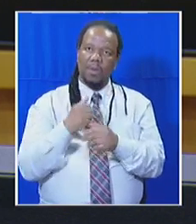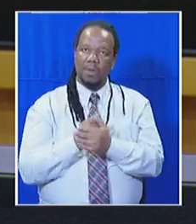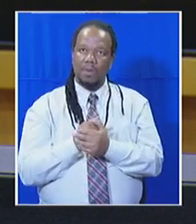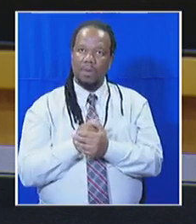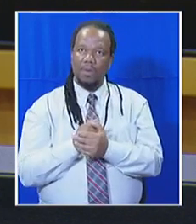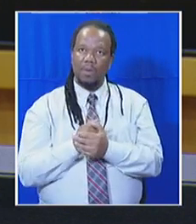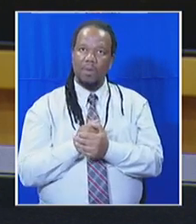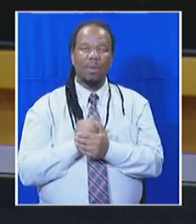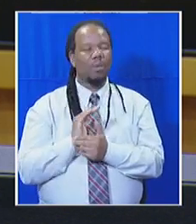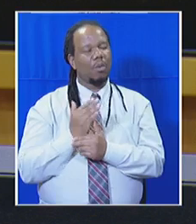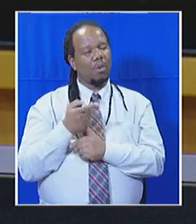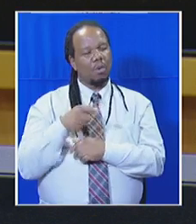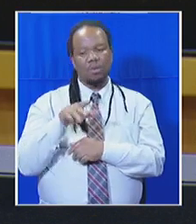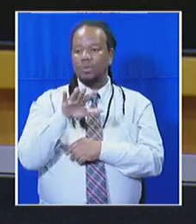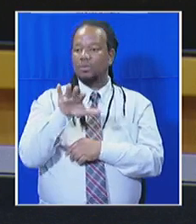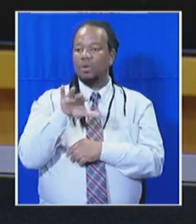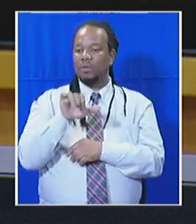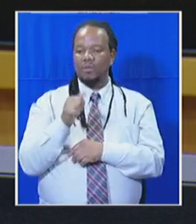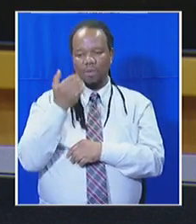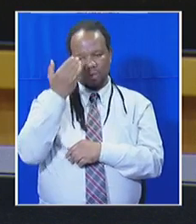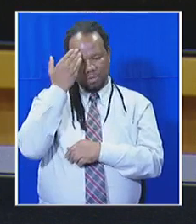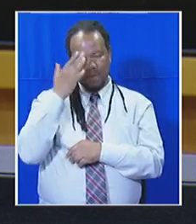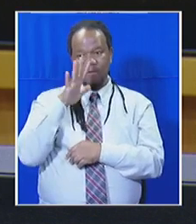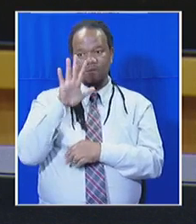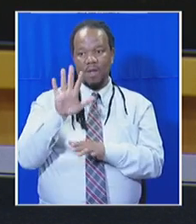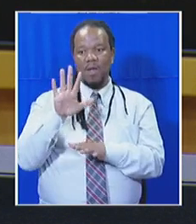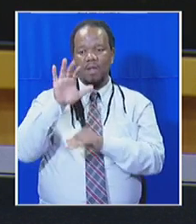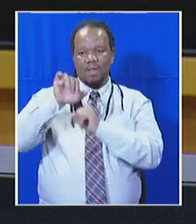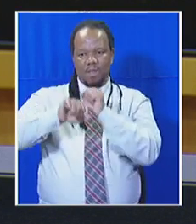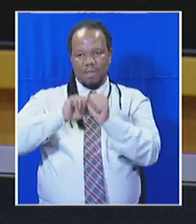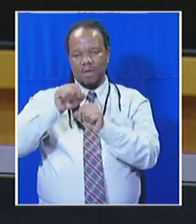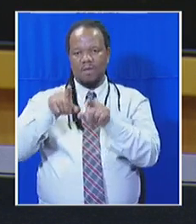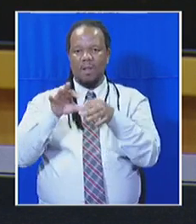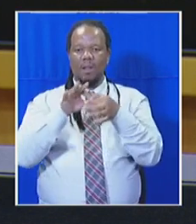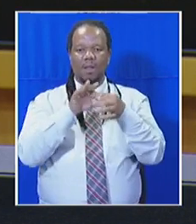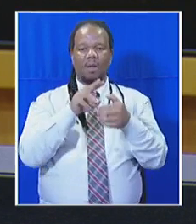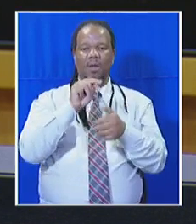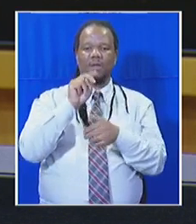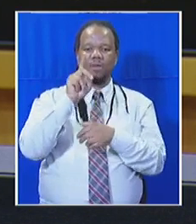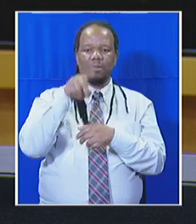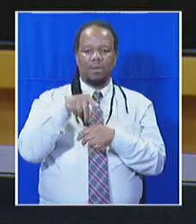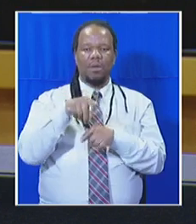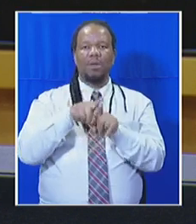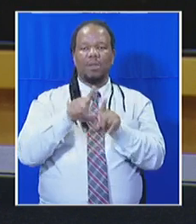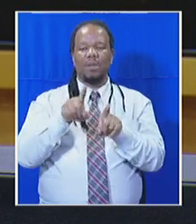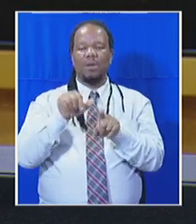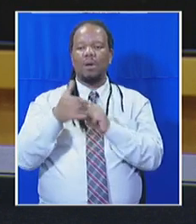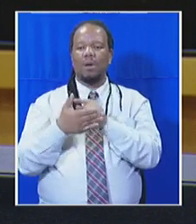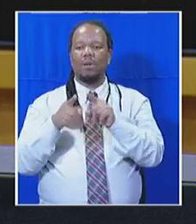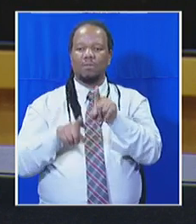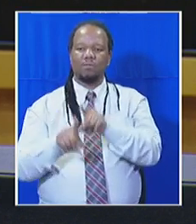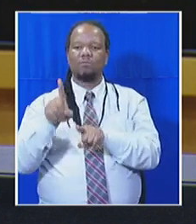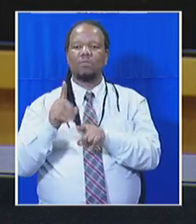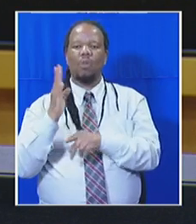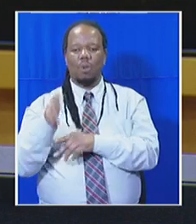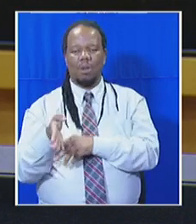we know that South Africa in the next 10 years, in the context of the National Development Plan, will be a different country altogether.